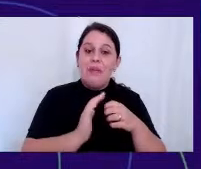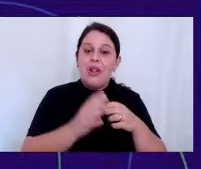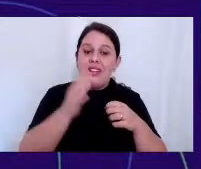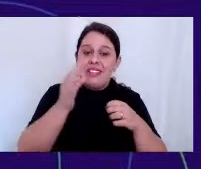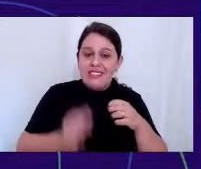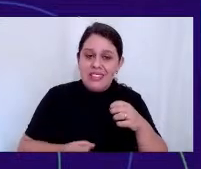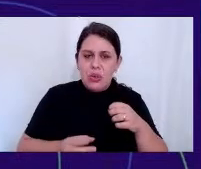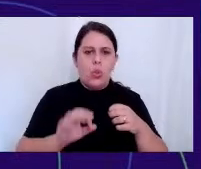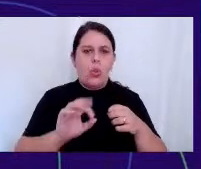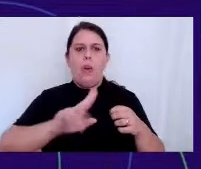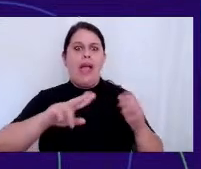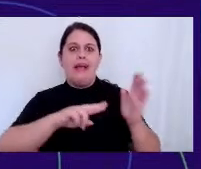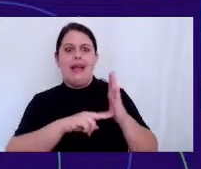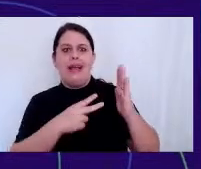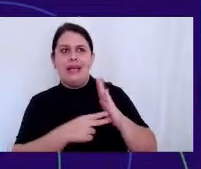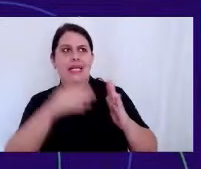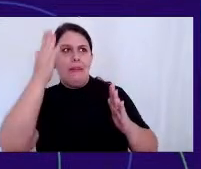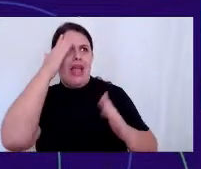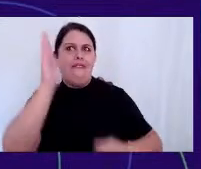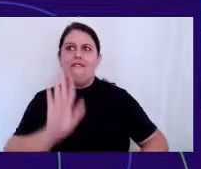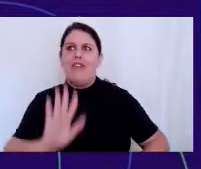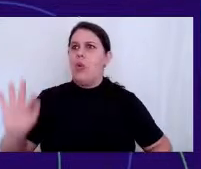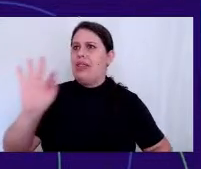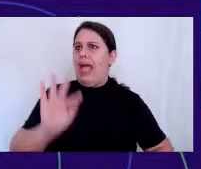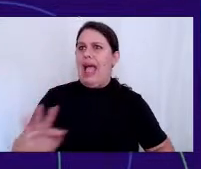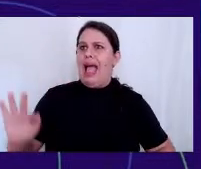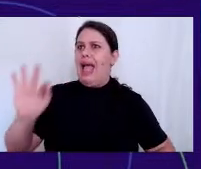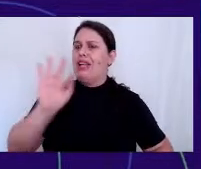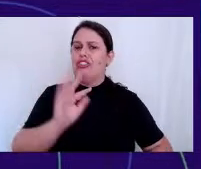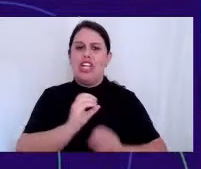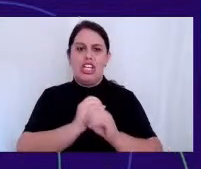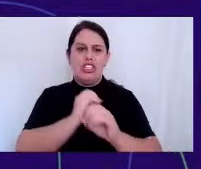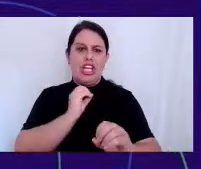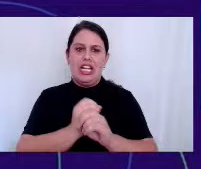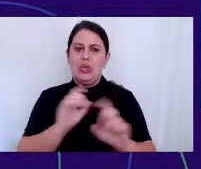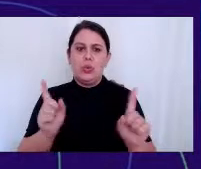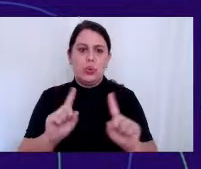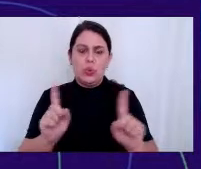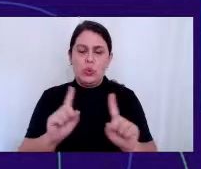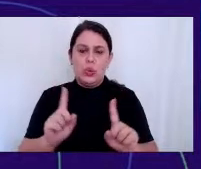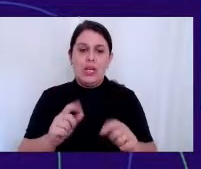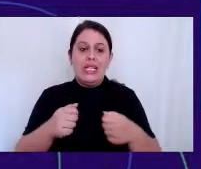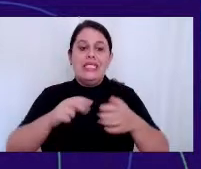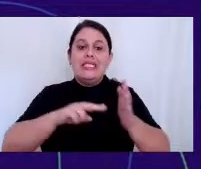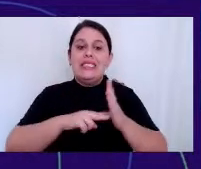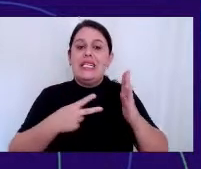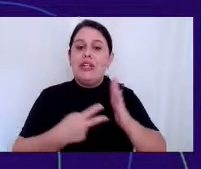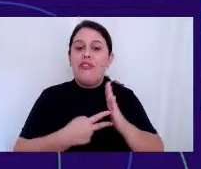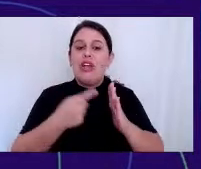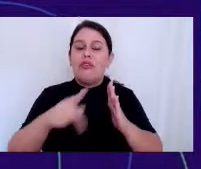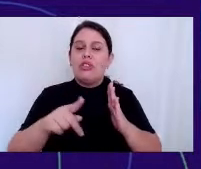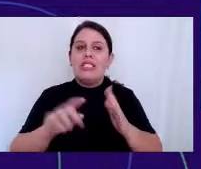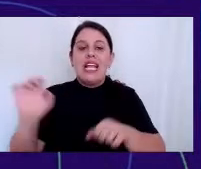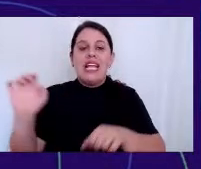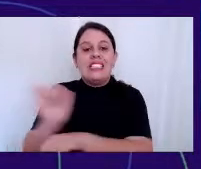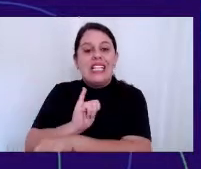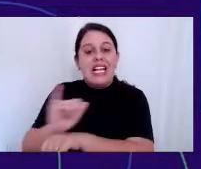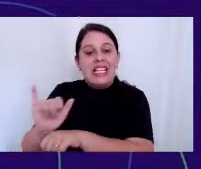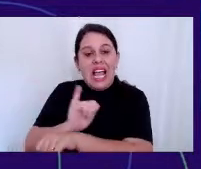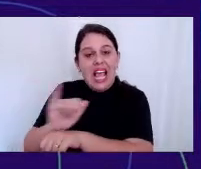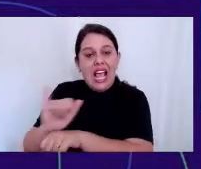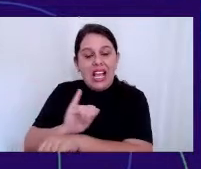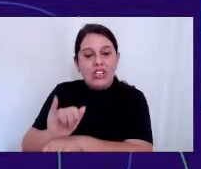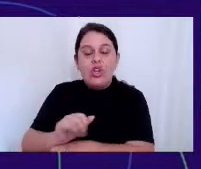school. It just means that you want to be very strategic in the way you develop your prompts, right? So to support